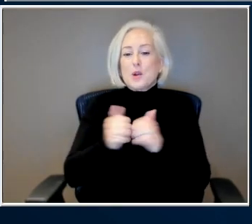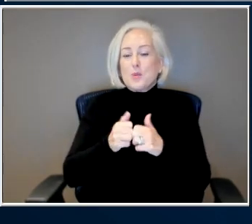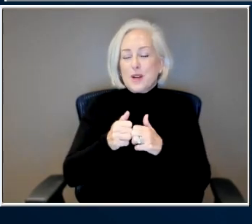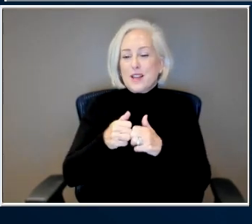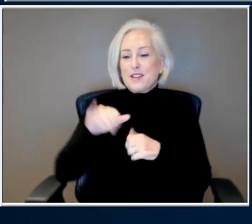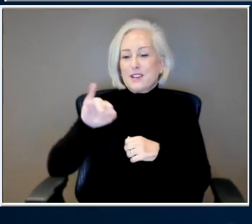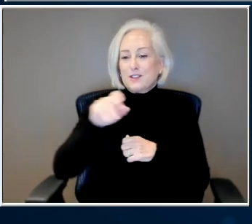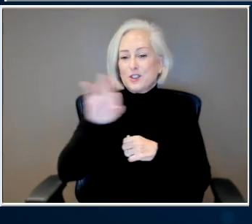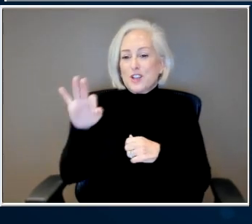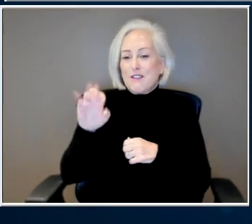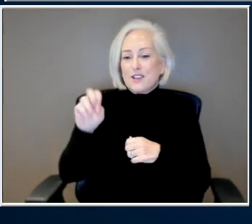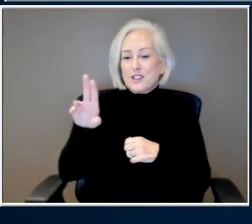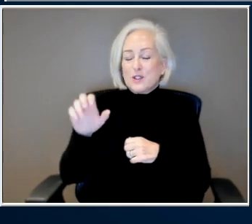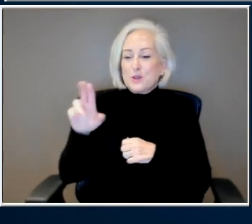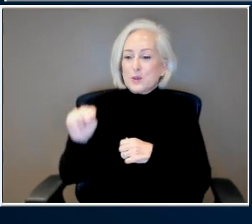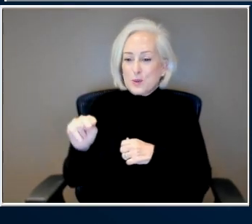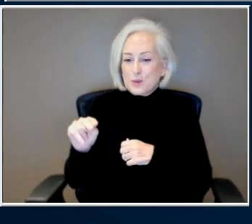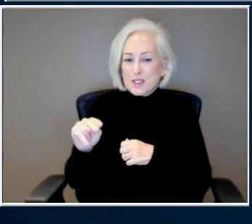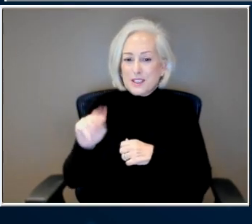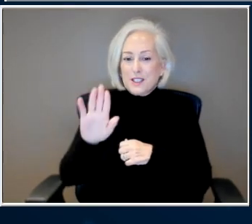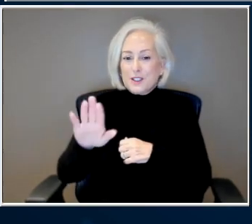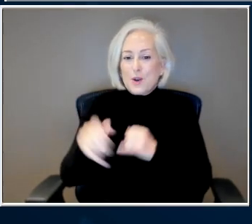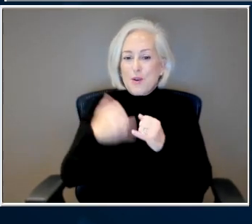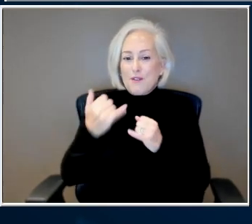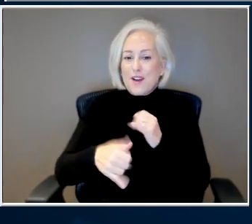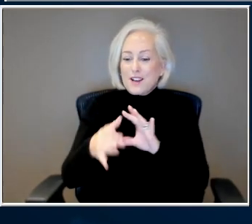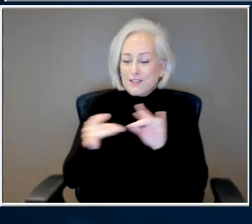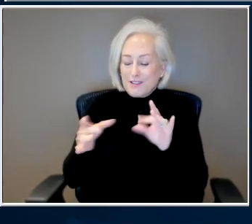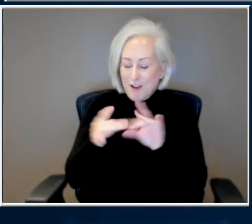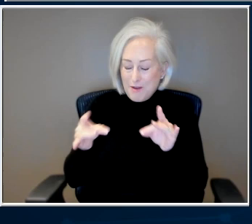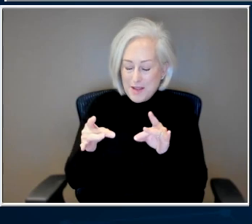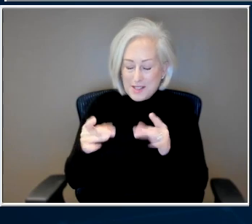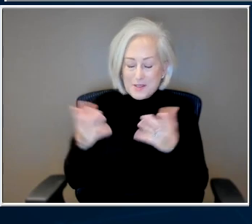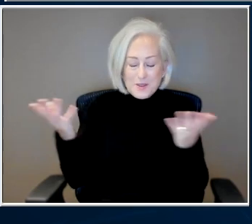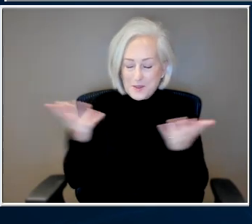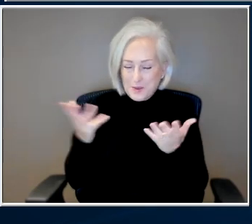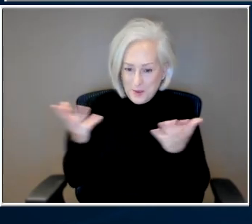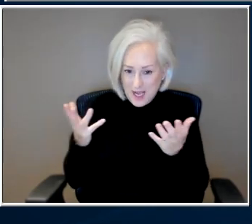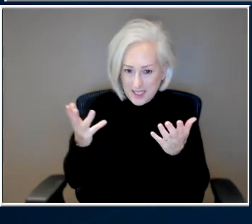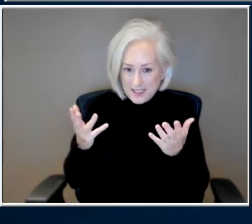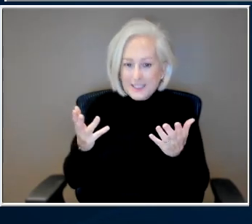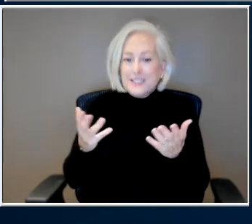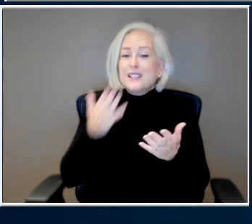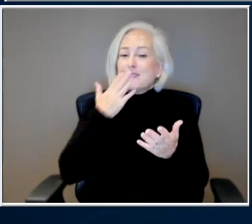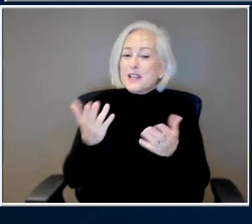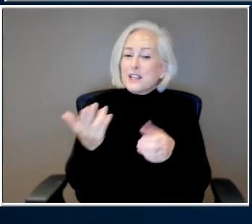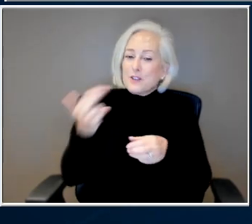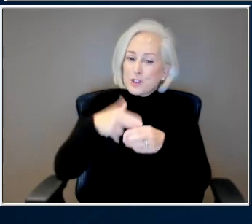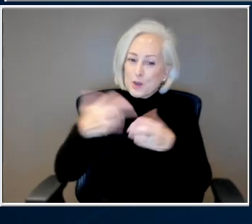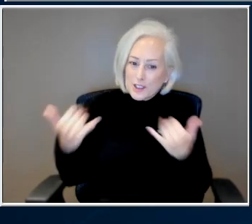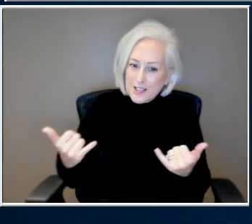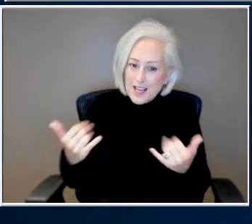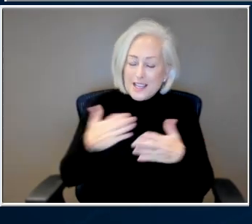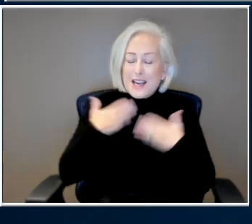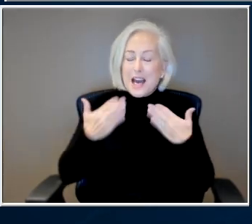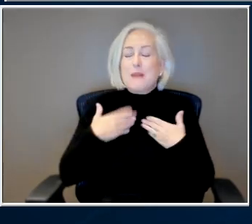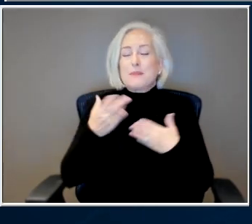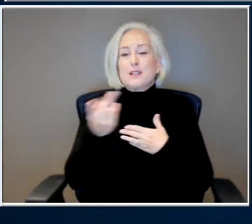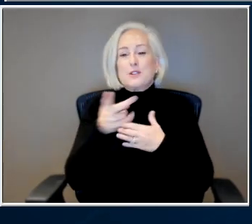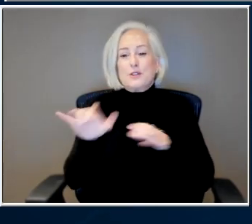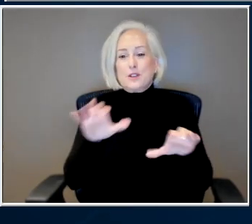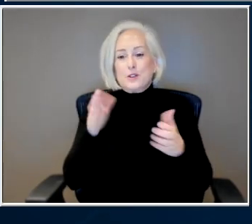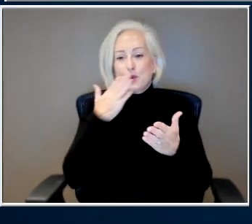Susan. Jeff and Susan, first of all, just thank you for being with us. We're so glad you're all doing well. Thank you for sharing your story. What do you really